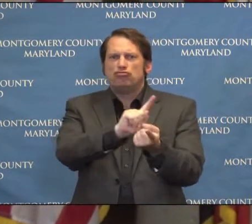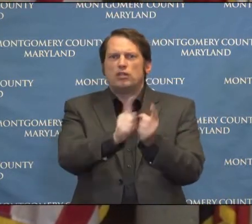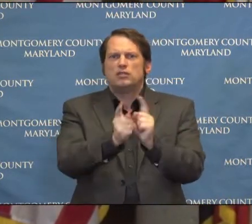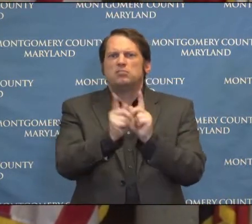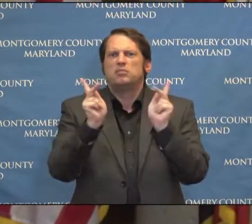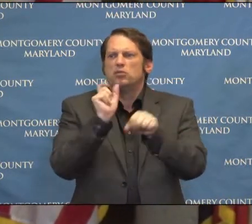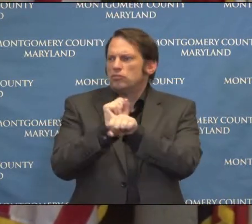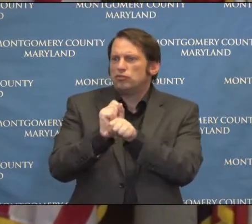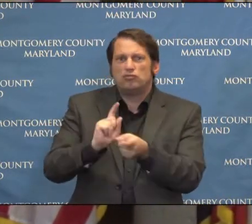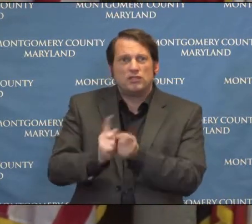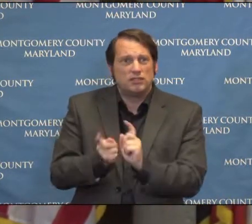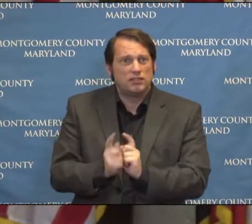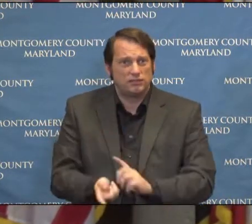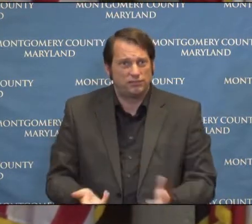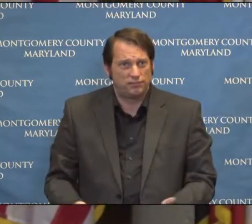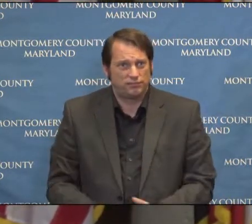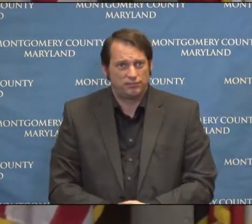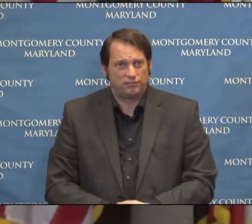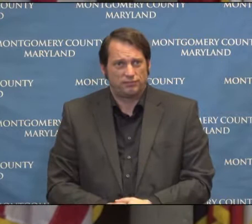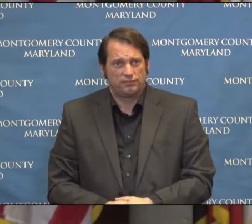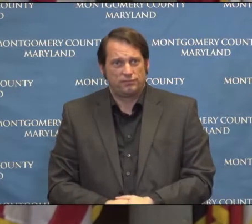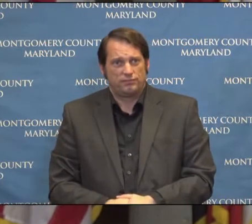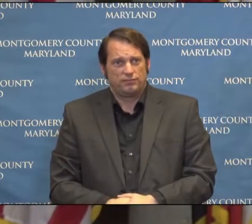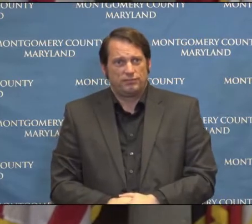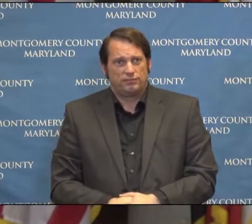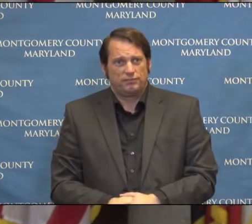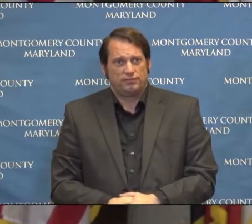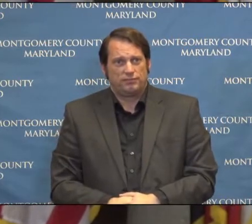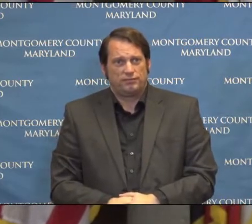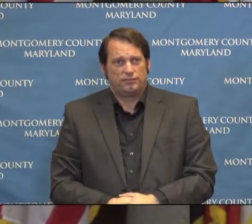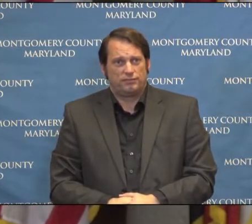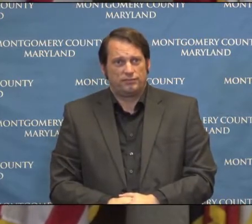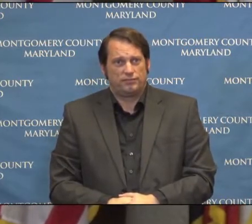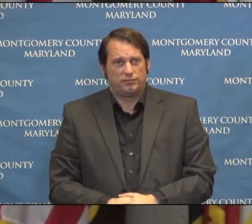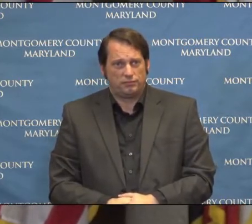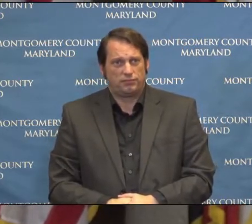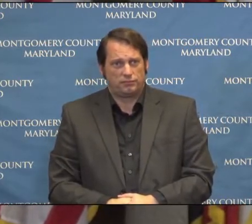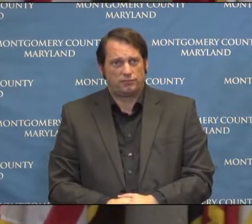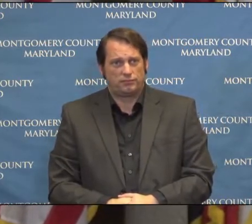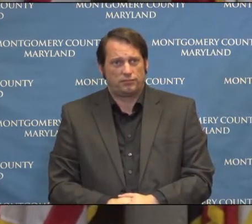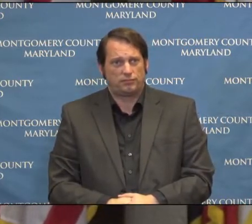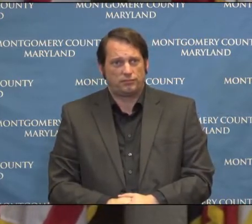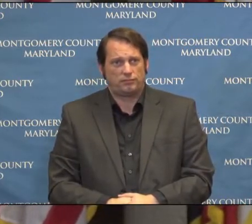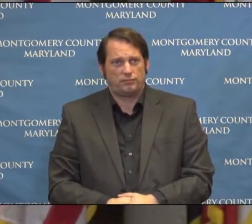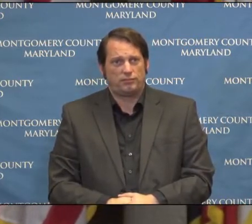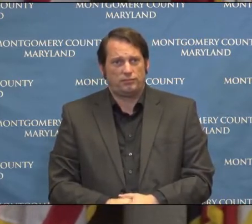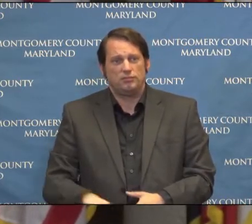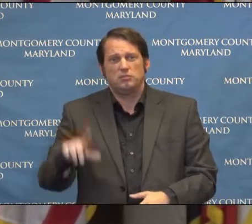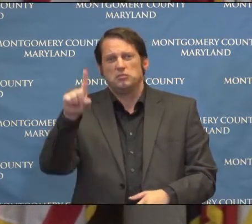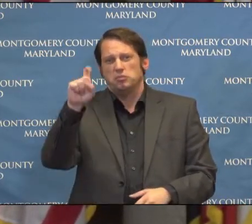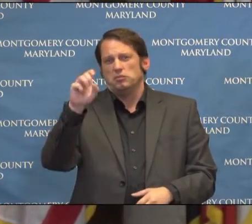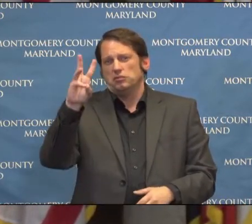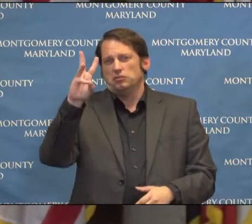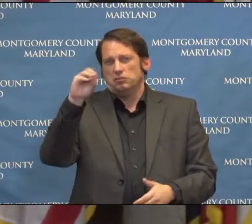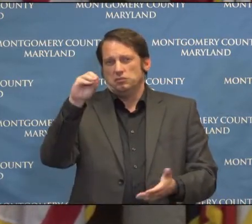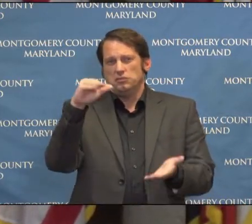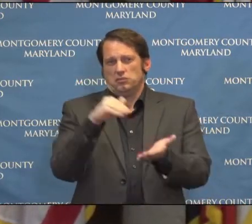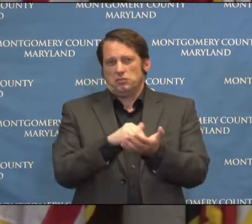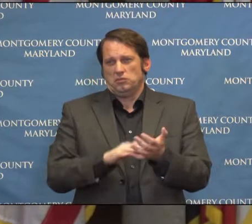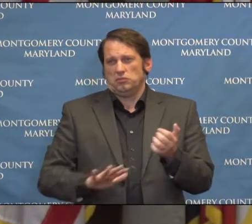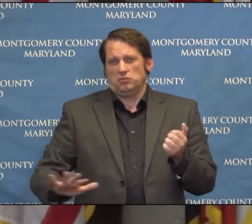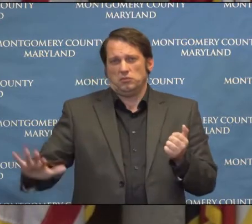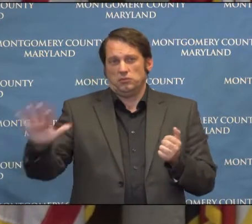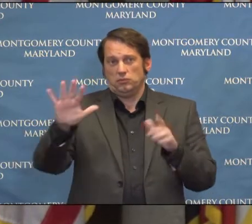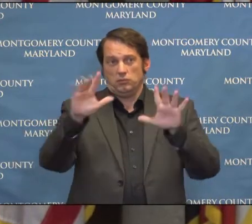166,000 pre-K through 12th grade students, we have about 30,000 students who receive English language support and